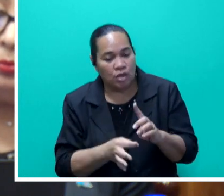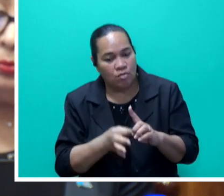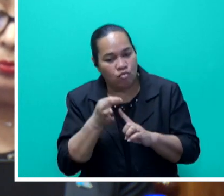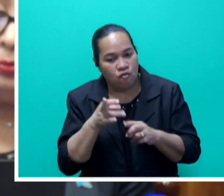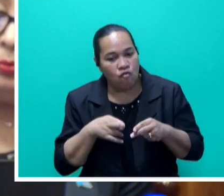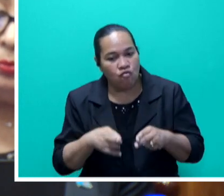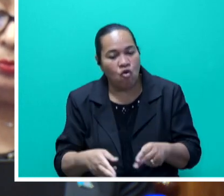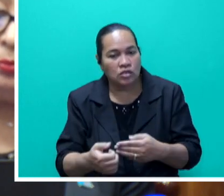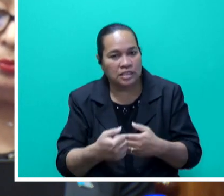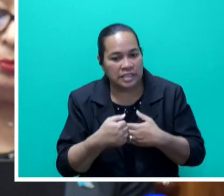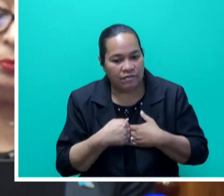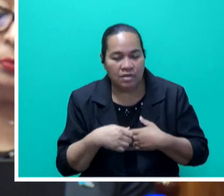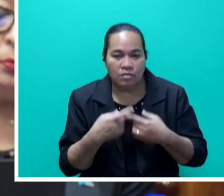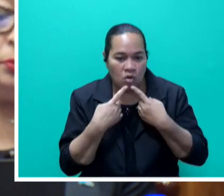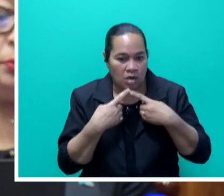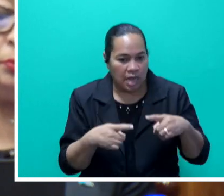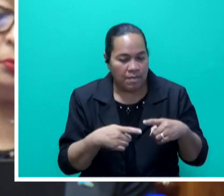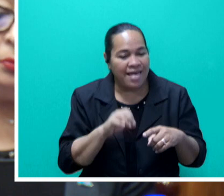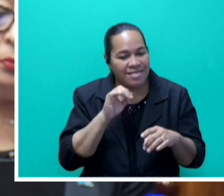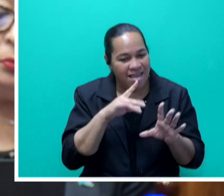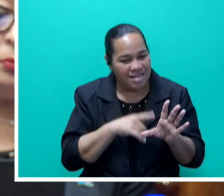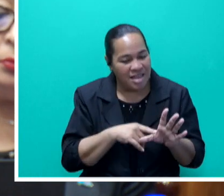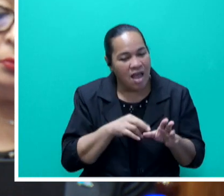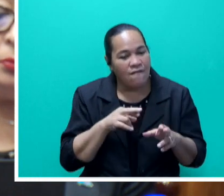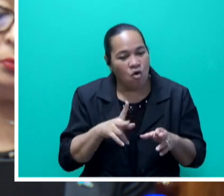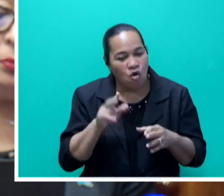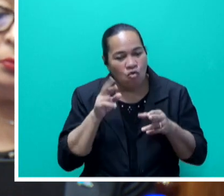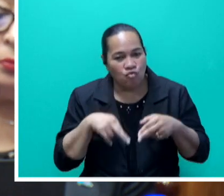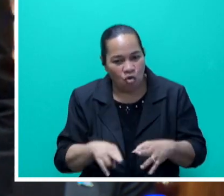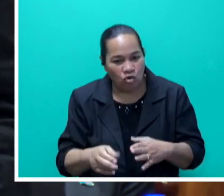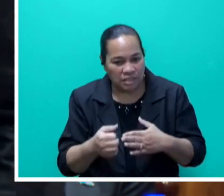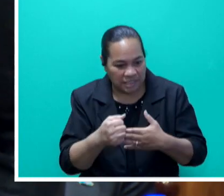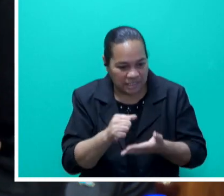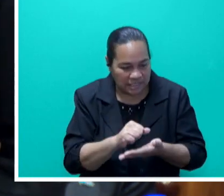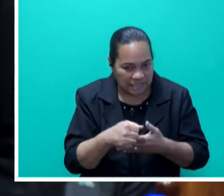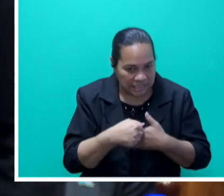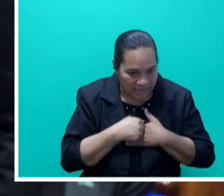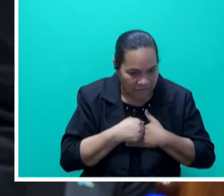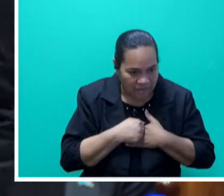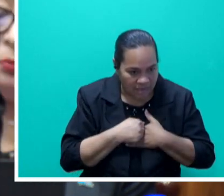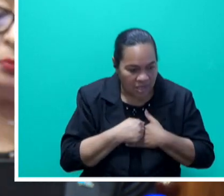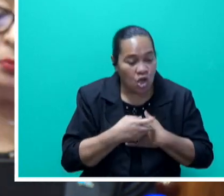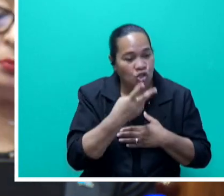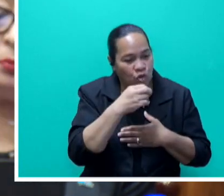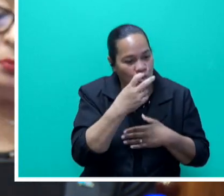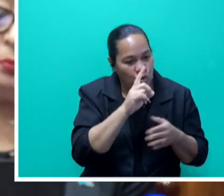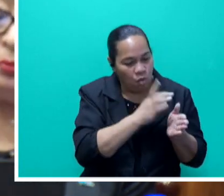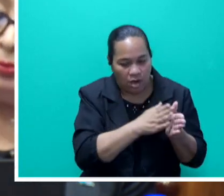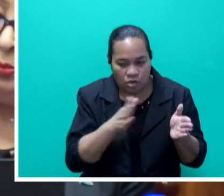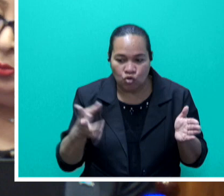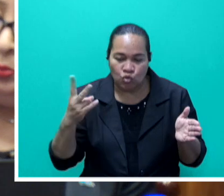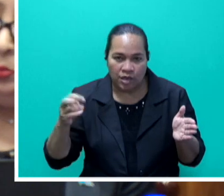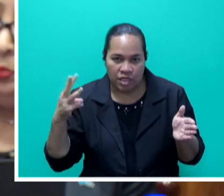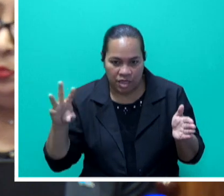road safety and proclaiming the decade of action for road safety 2021 right through to 2030. And it's got an ambitious